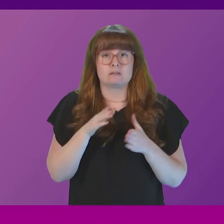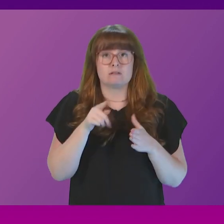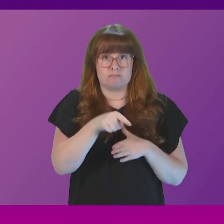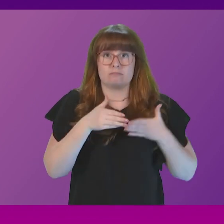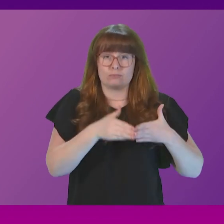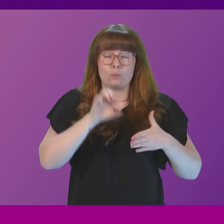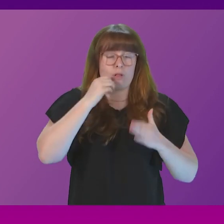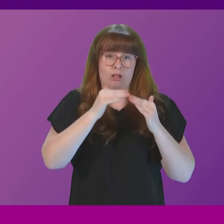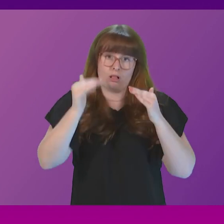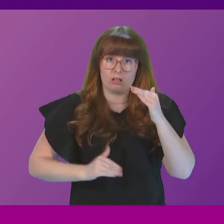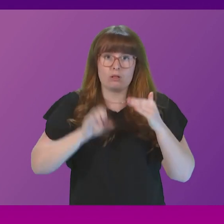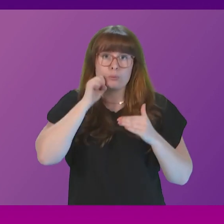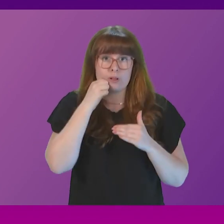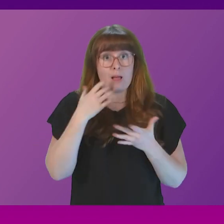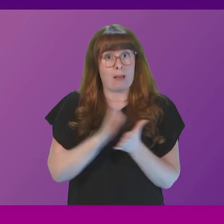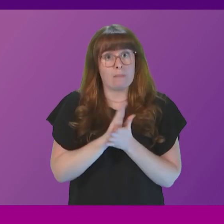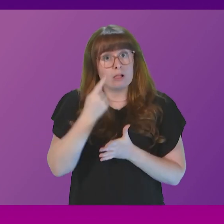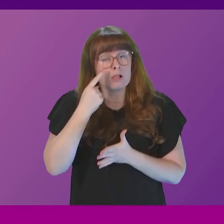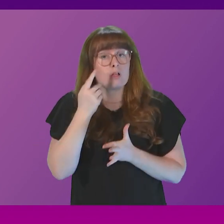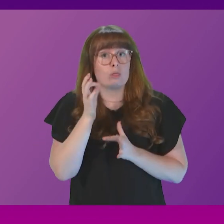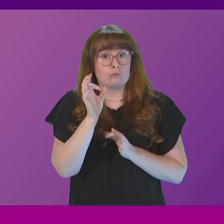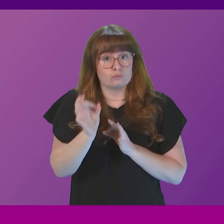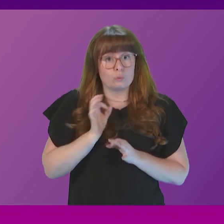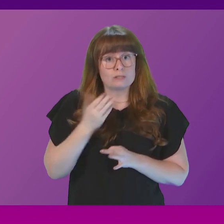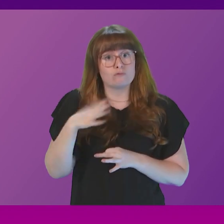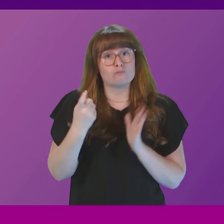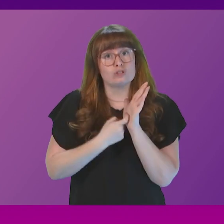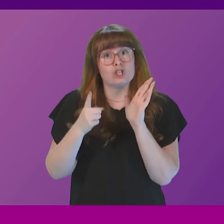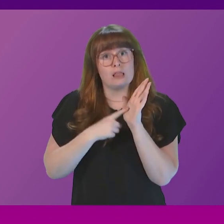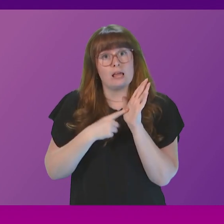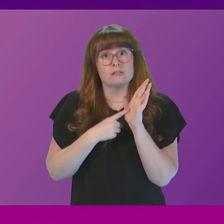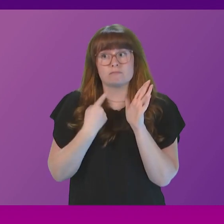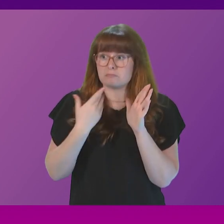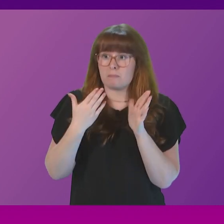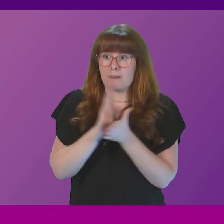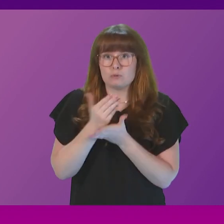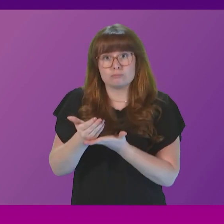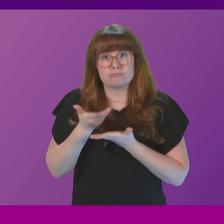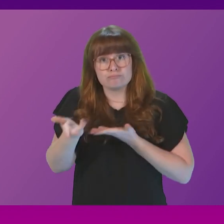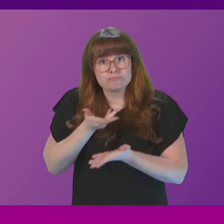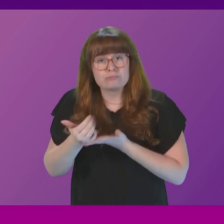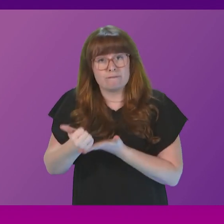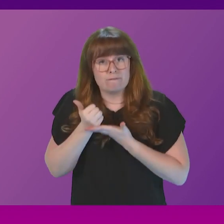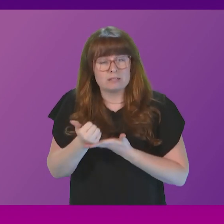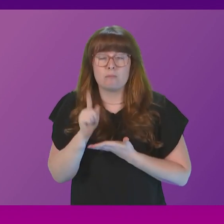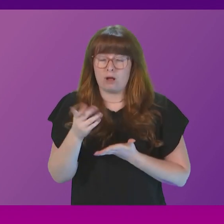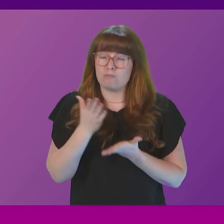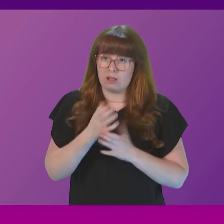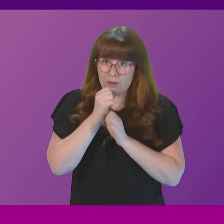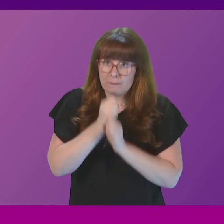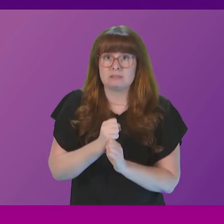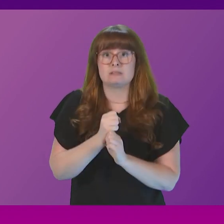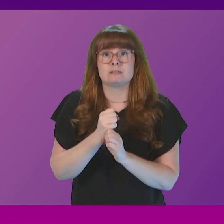competitive disadvantage. I'm happy to look at the request that Richard Leonard has made, take some advice on it, but I am absolutely committed to